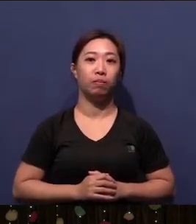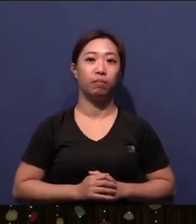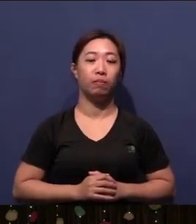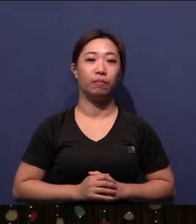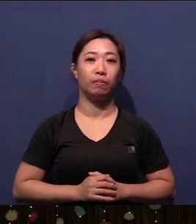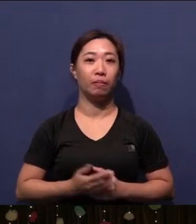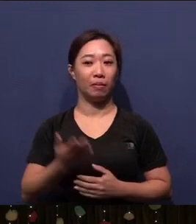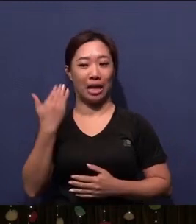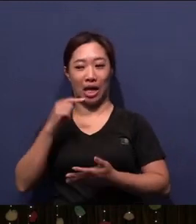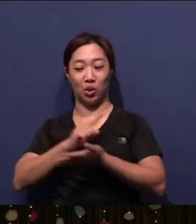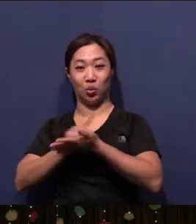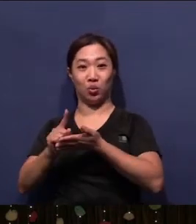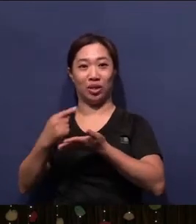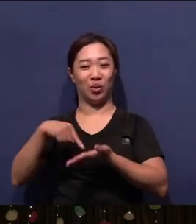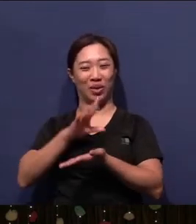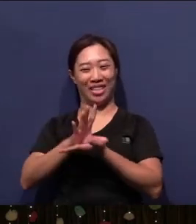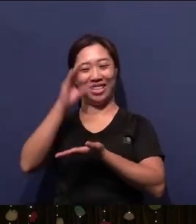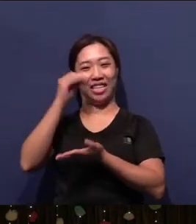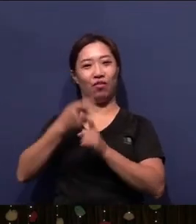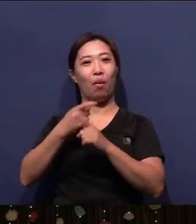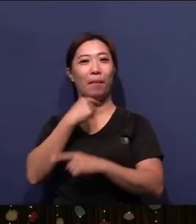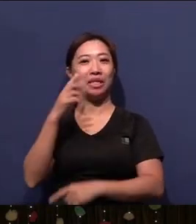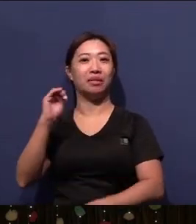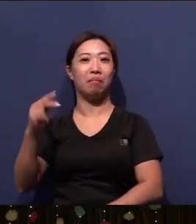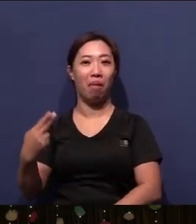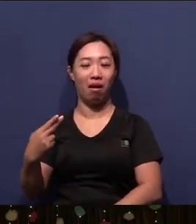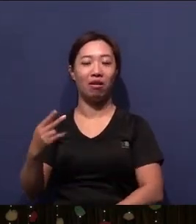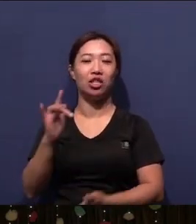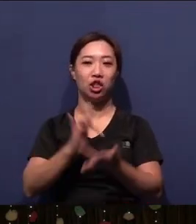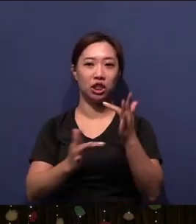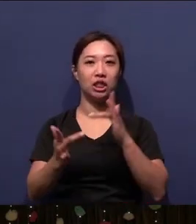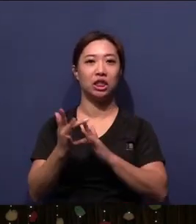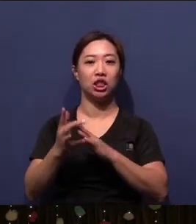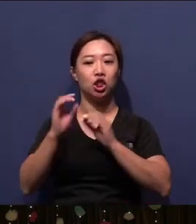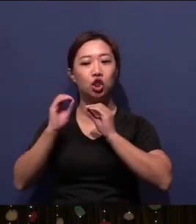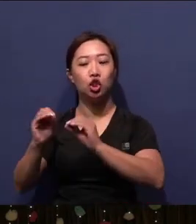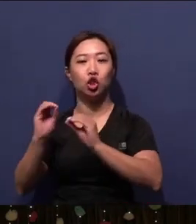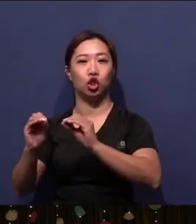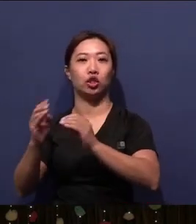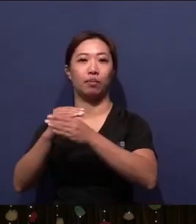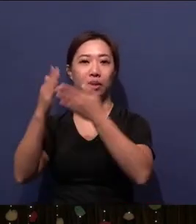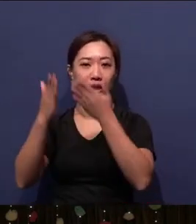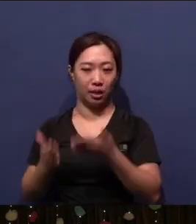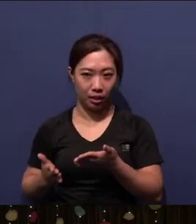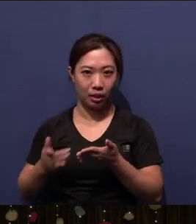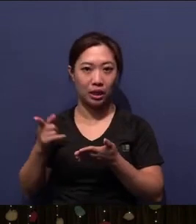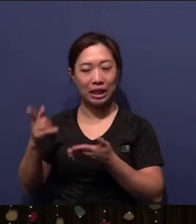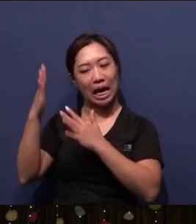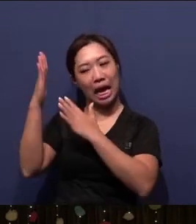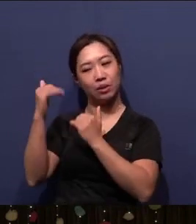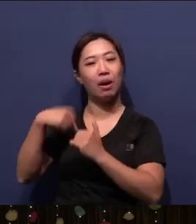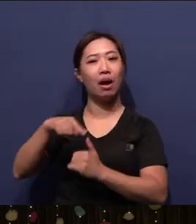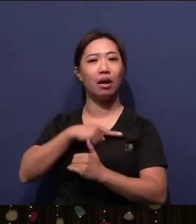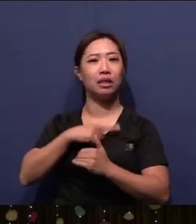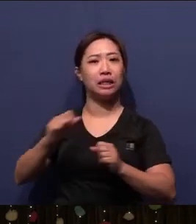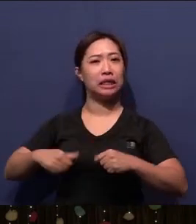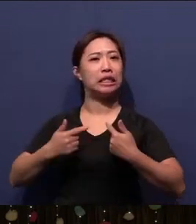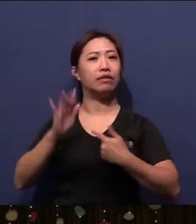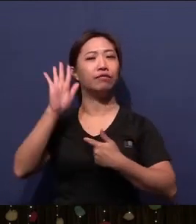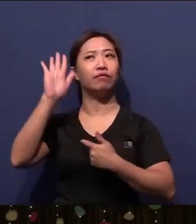Last week, we learned from Pastor Ma that Jesus is the teaching Messiah, and he expects us to live out his